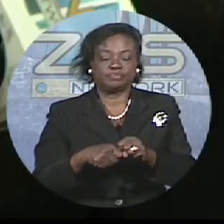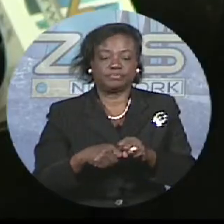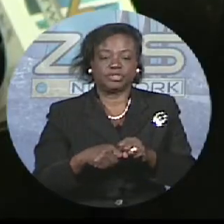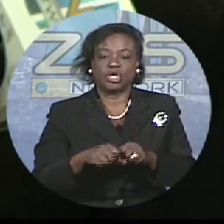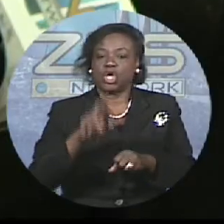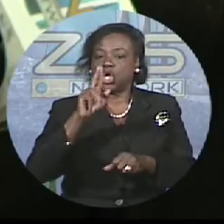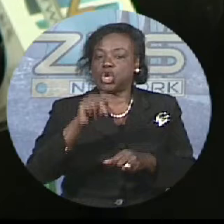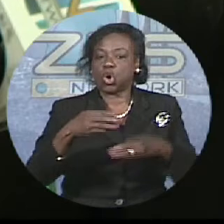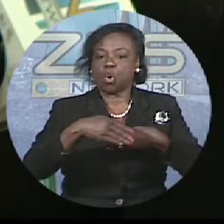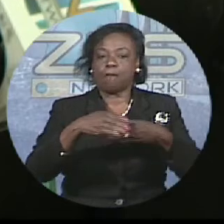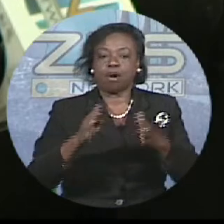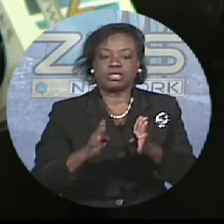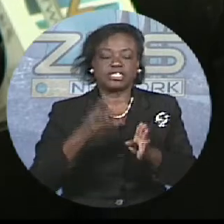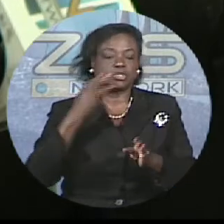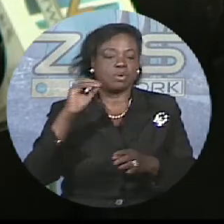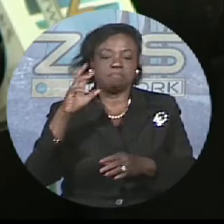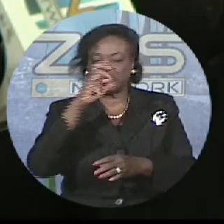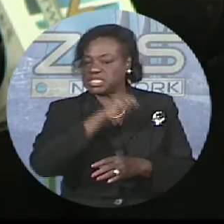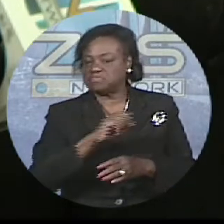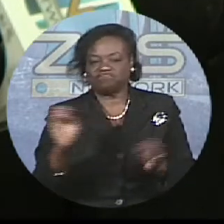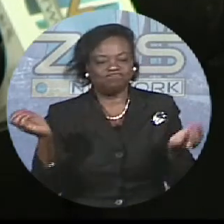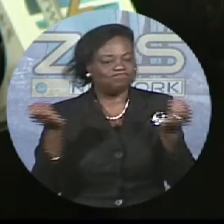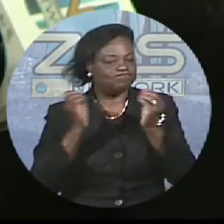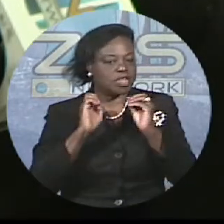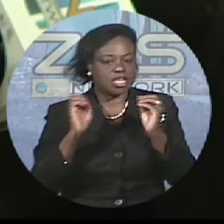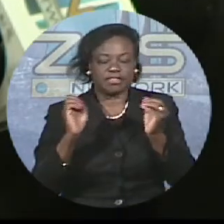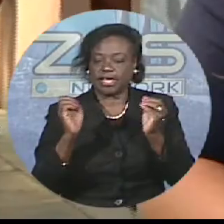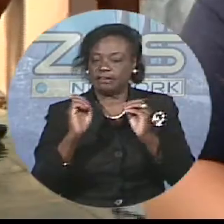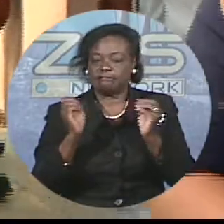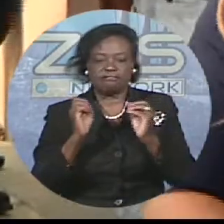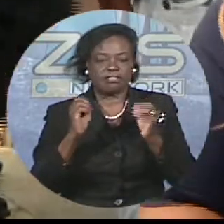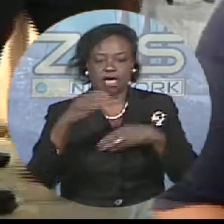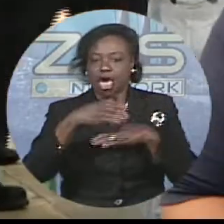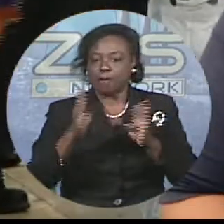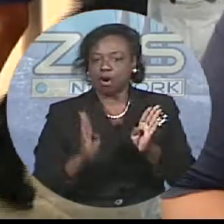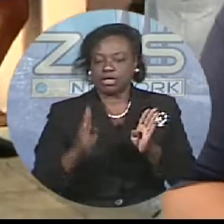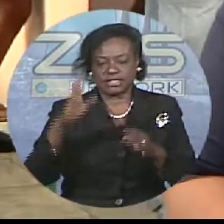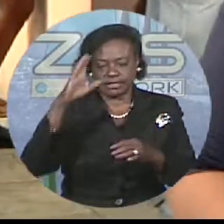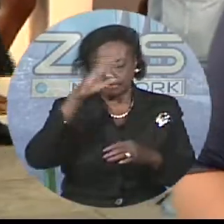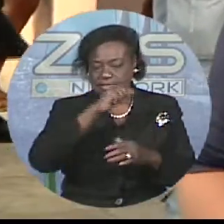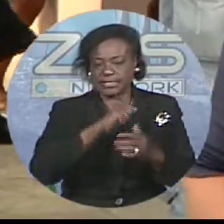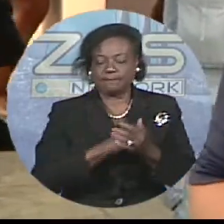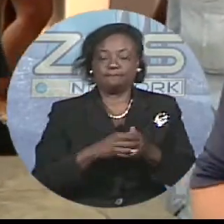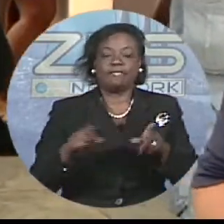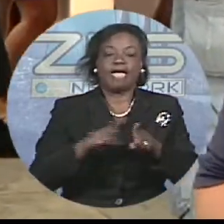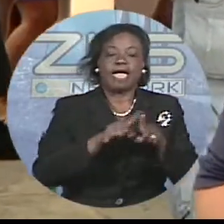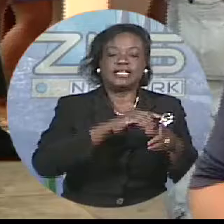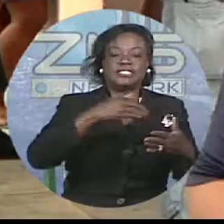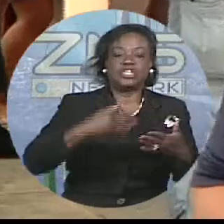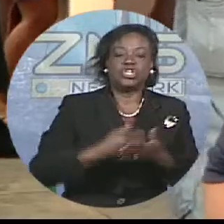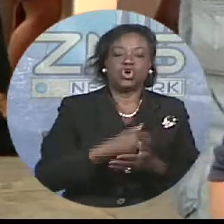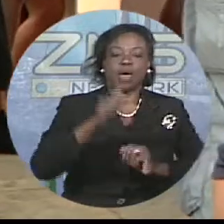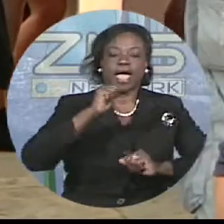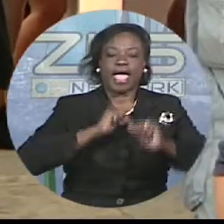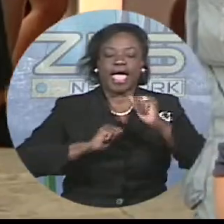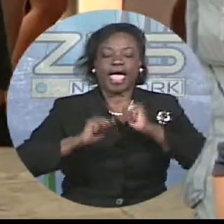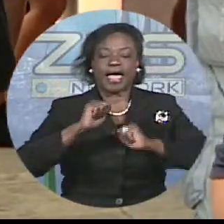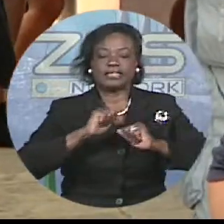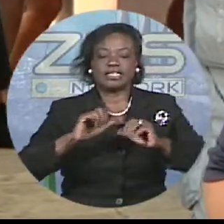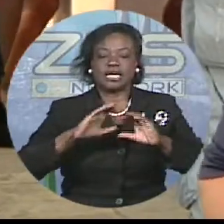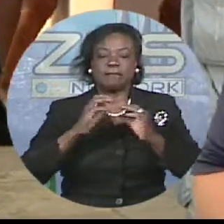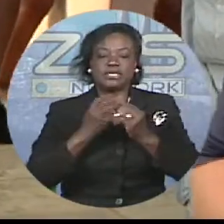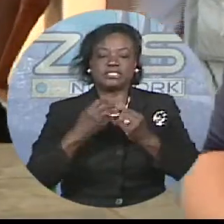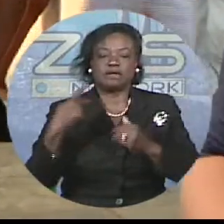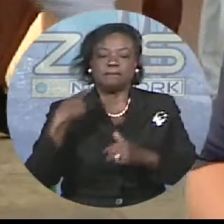were missing, nothing of that nature? No ma'am, of course not. And as the new acting parliamentary commissioner makes ready for